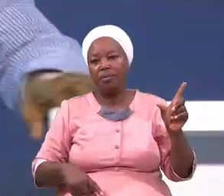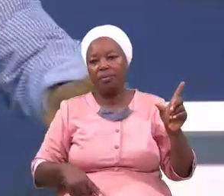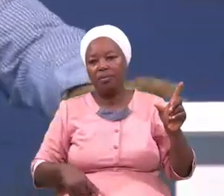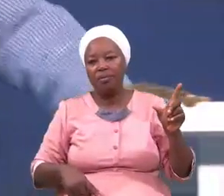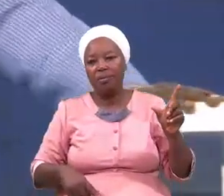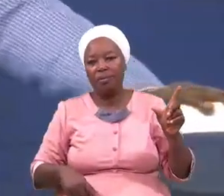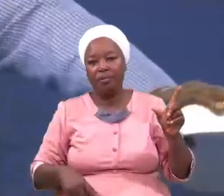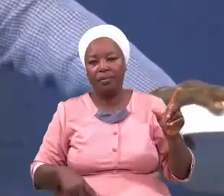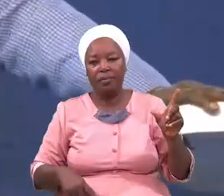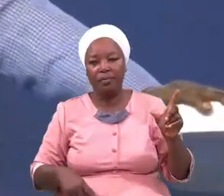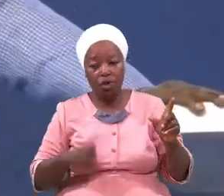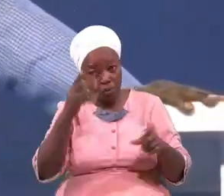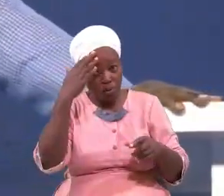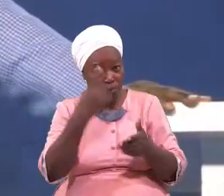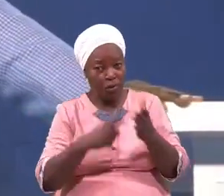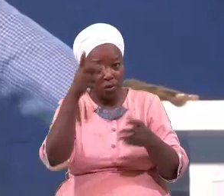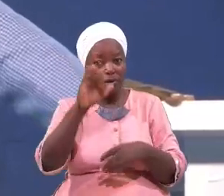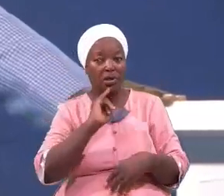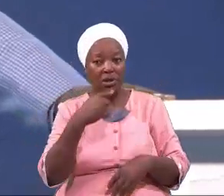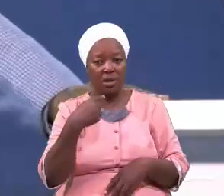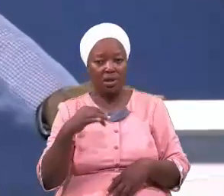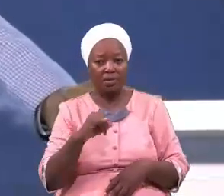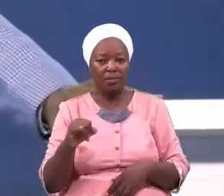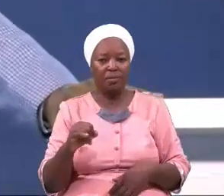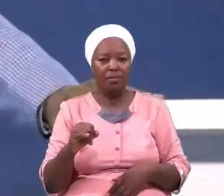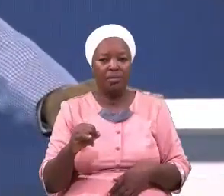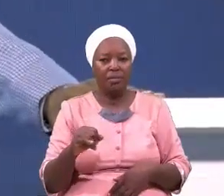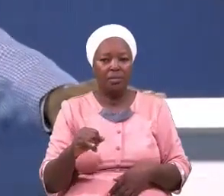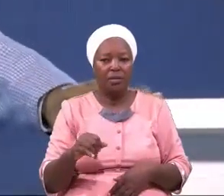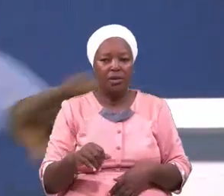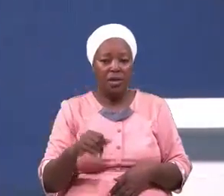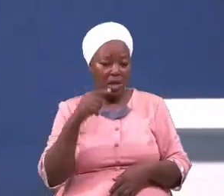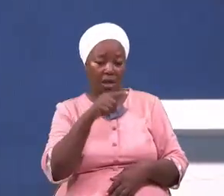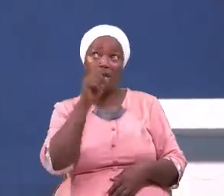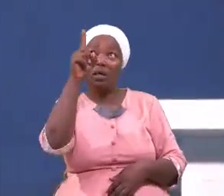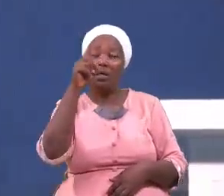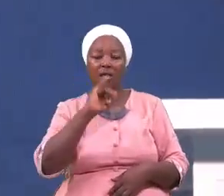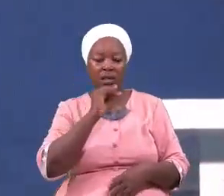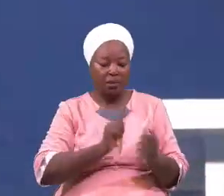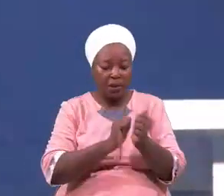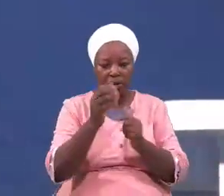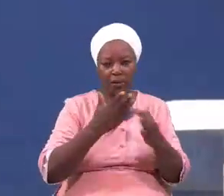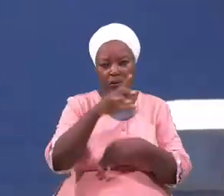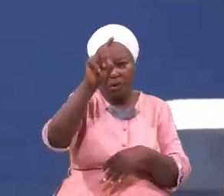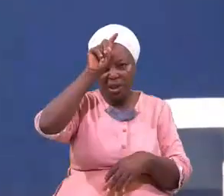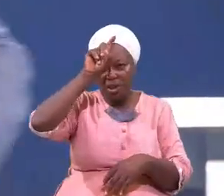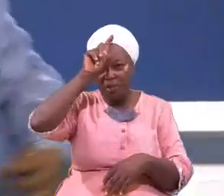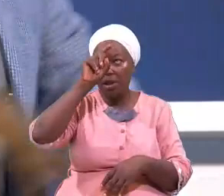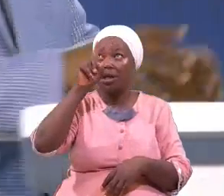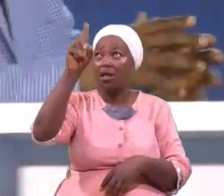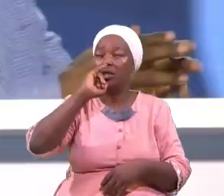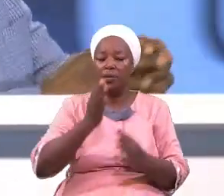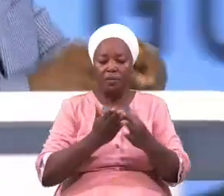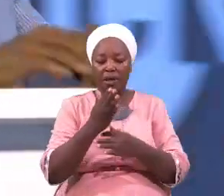You know what God is saying? He's passing through Egypt. He's passing through the